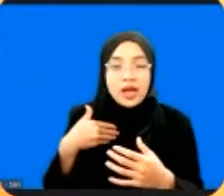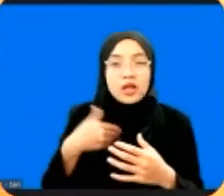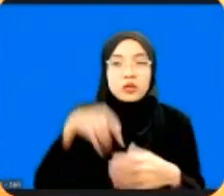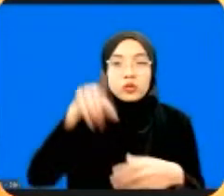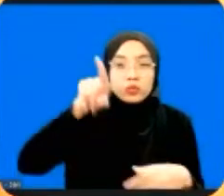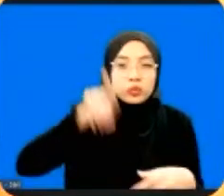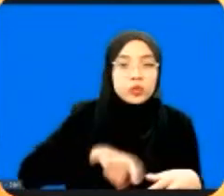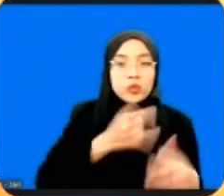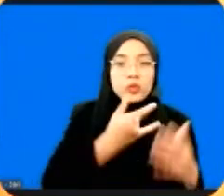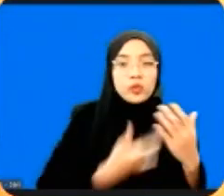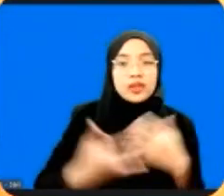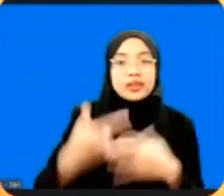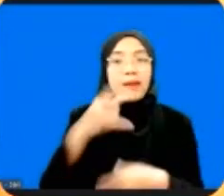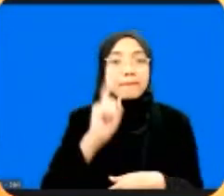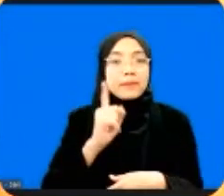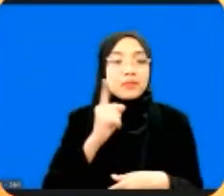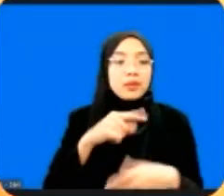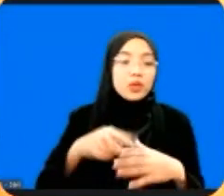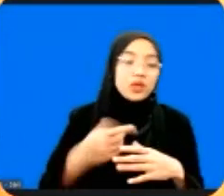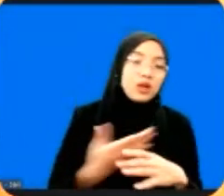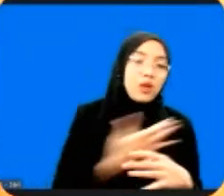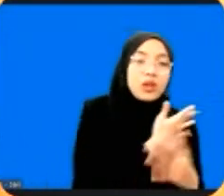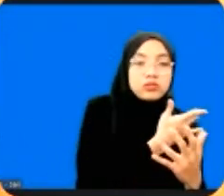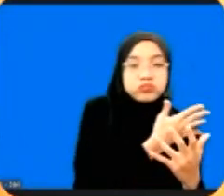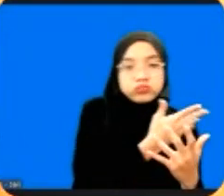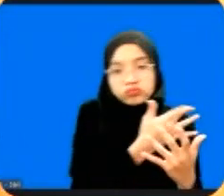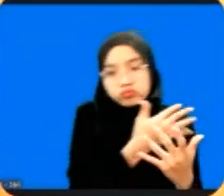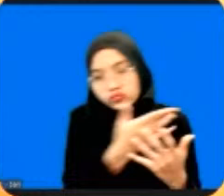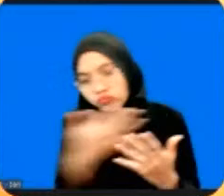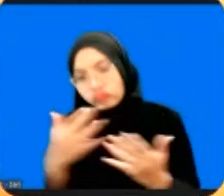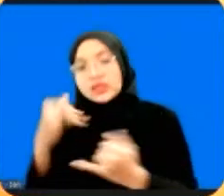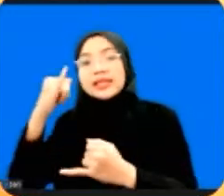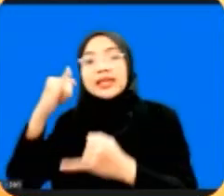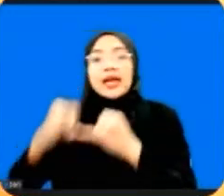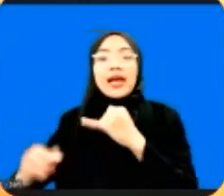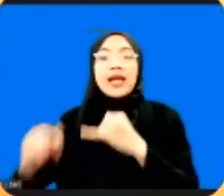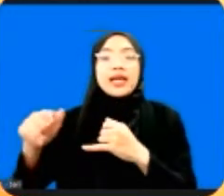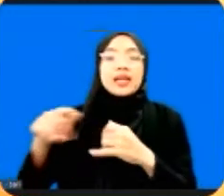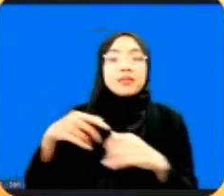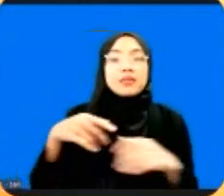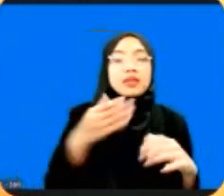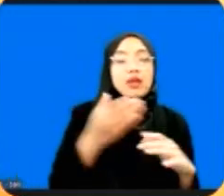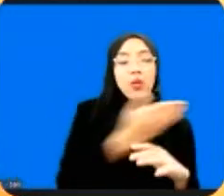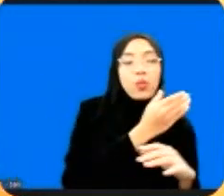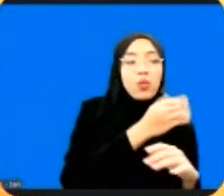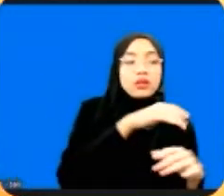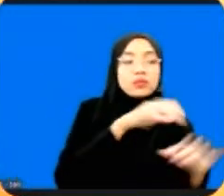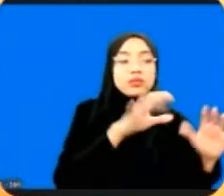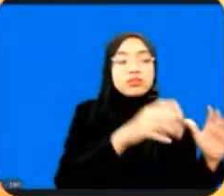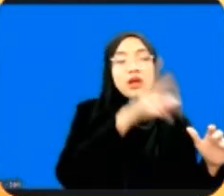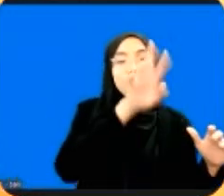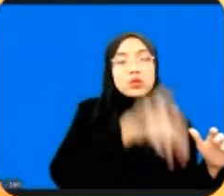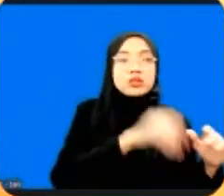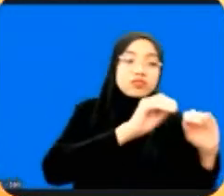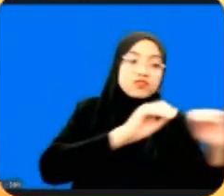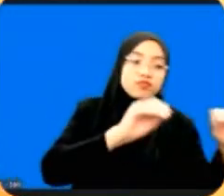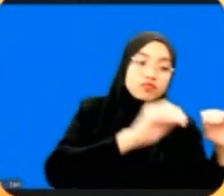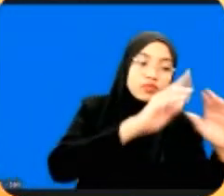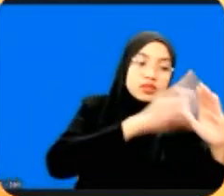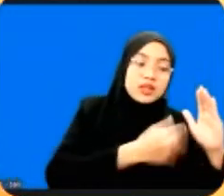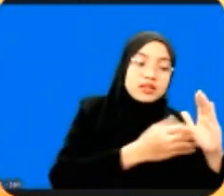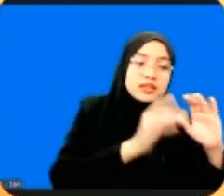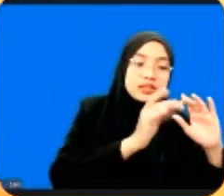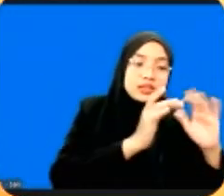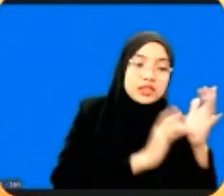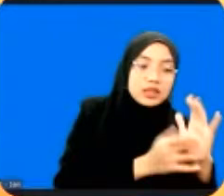to downstream, the upstream we should conduct like the digital literacy, media literacy, and so on. In the middle, the